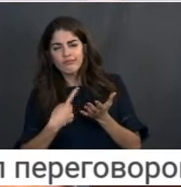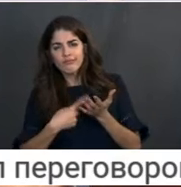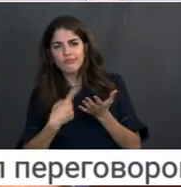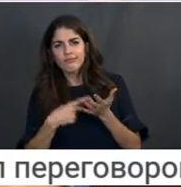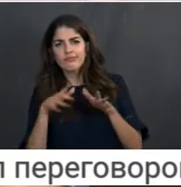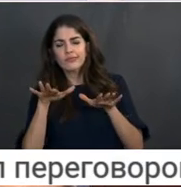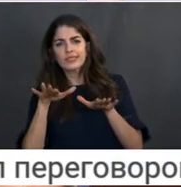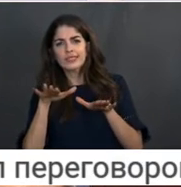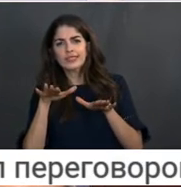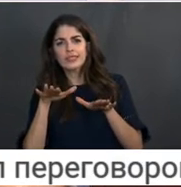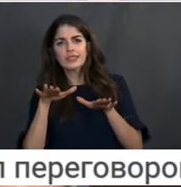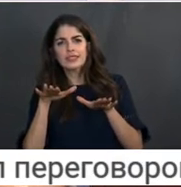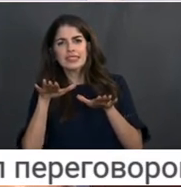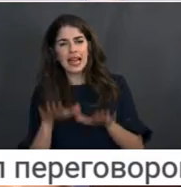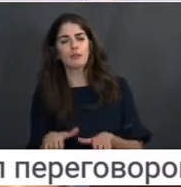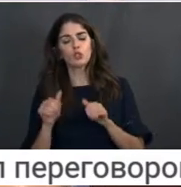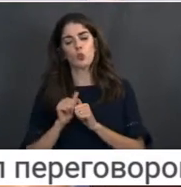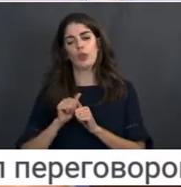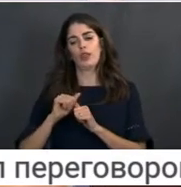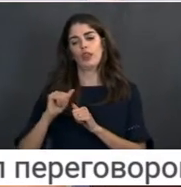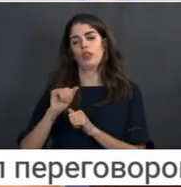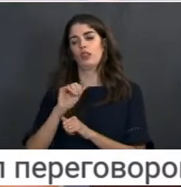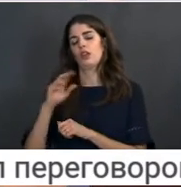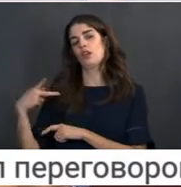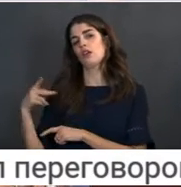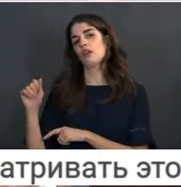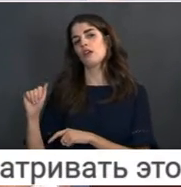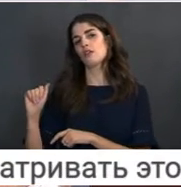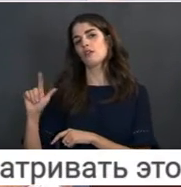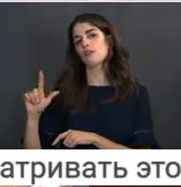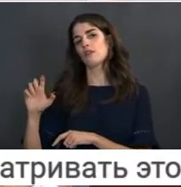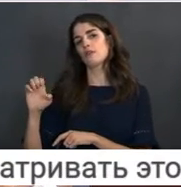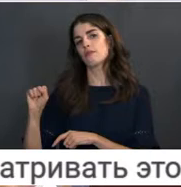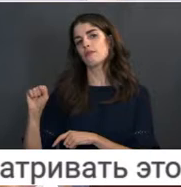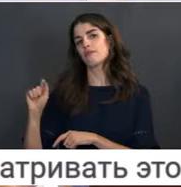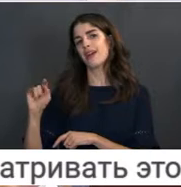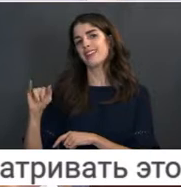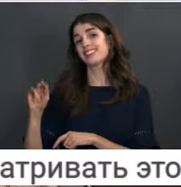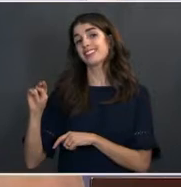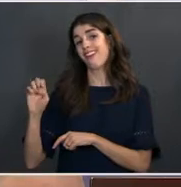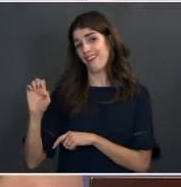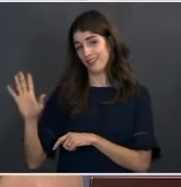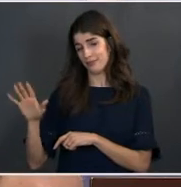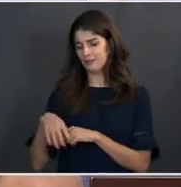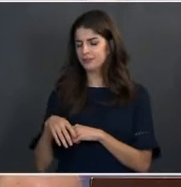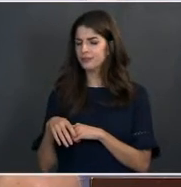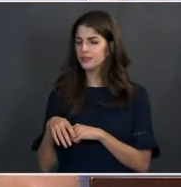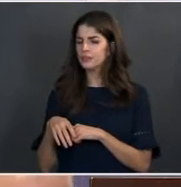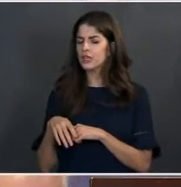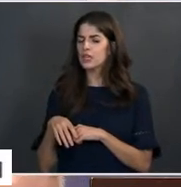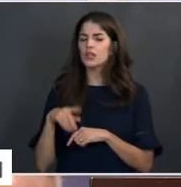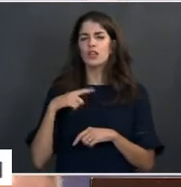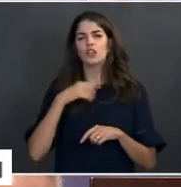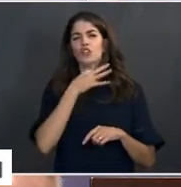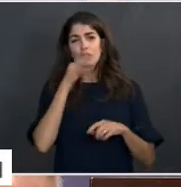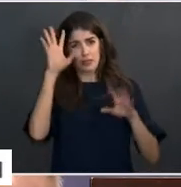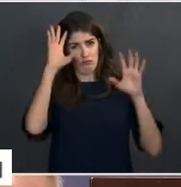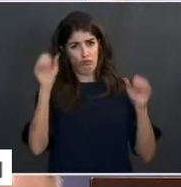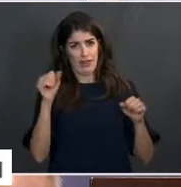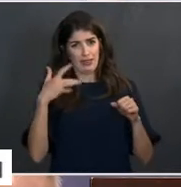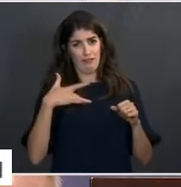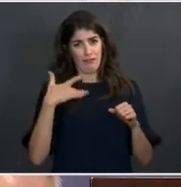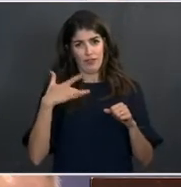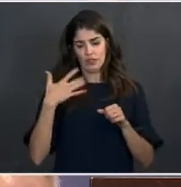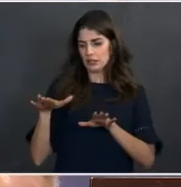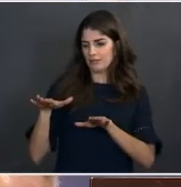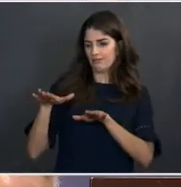to getting the Palestinians back to the negotiating table. Would President Biden consider it, does he believe